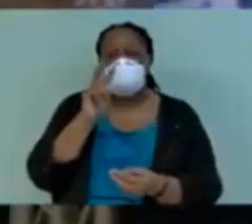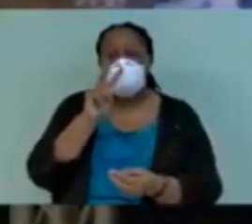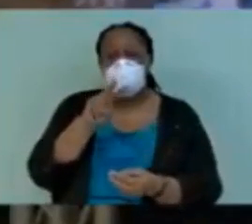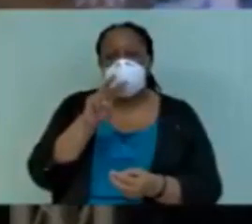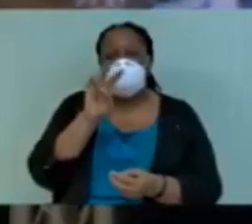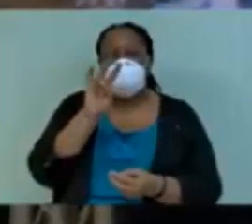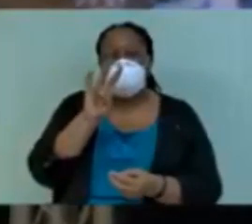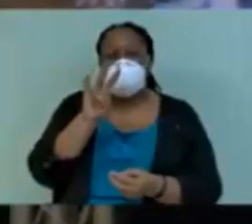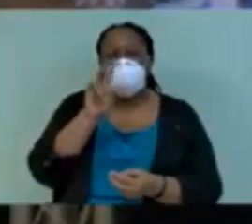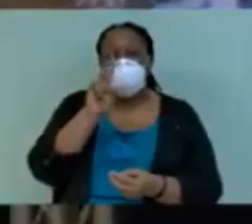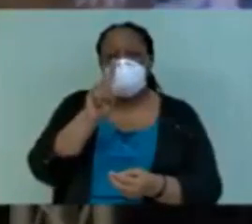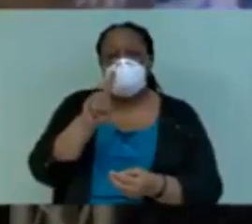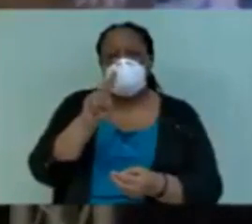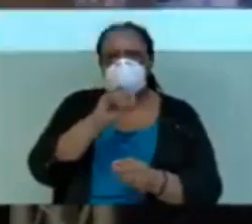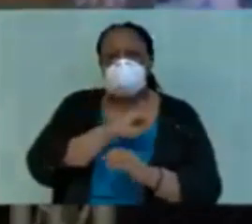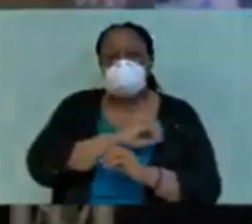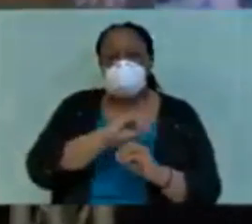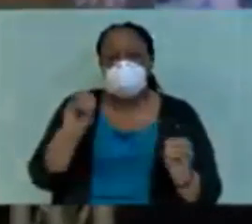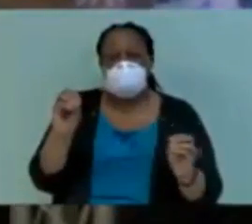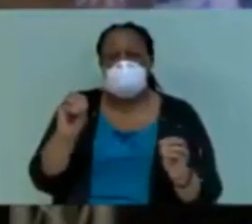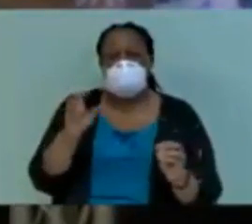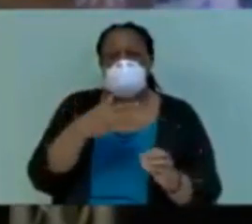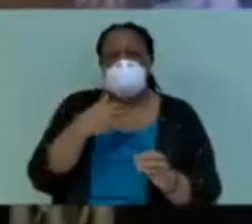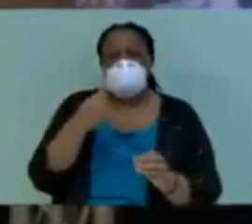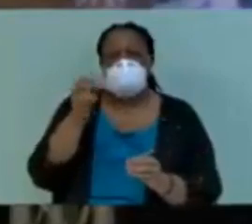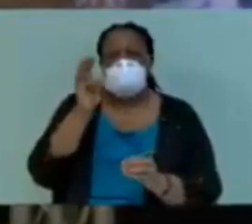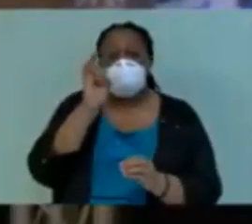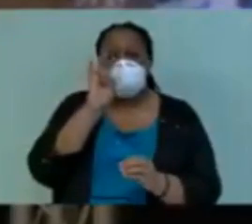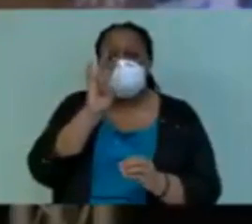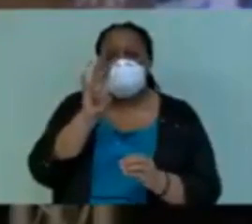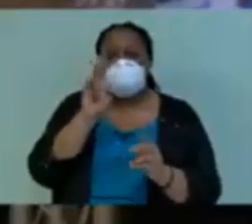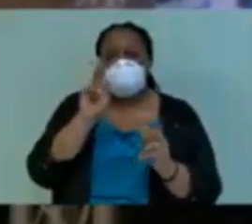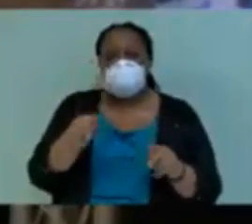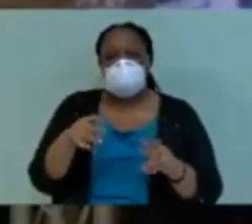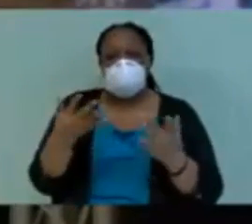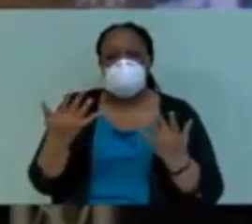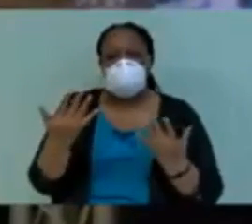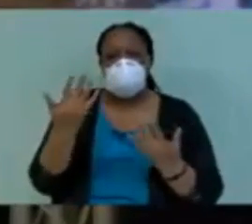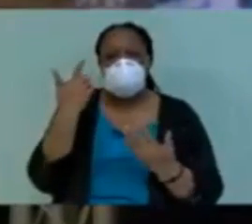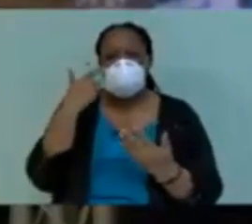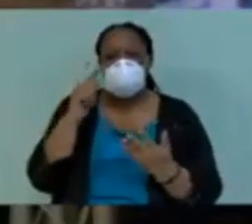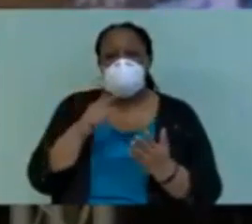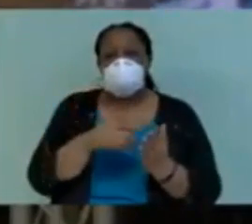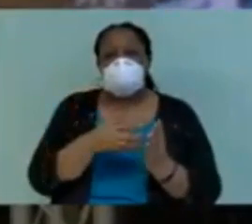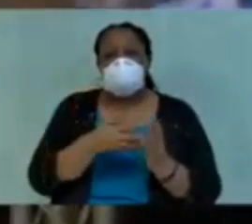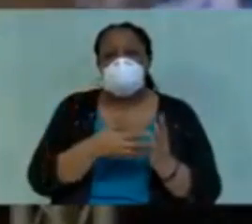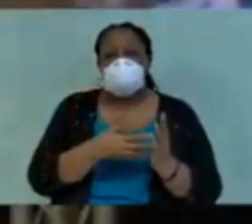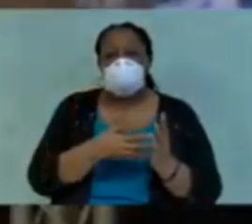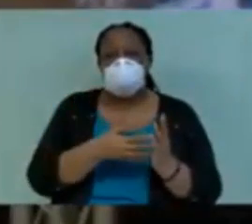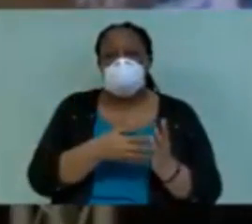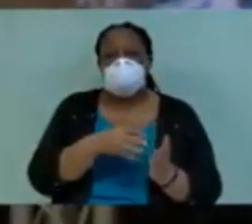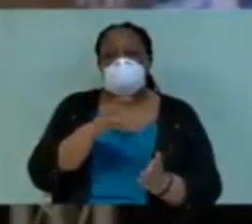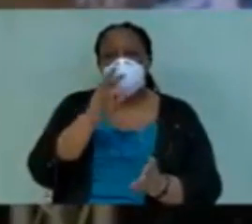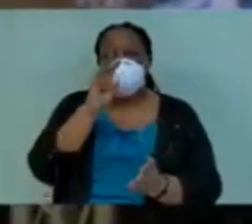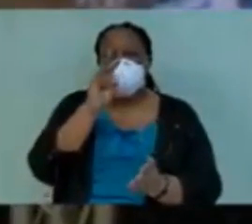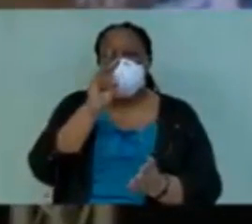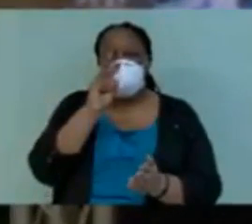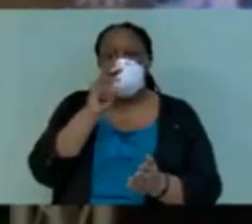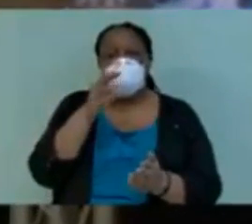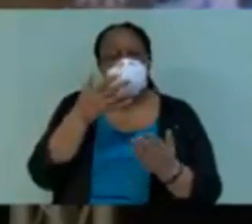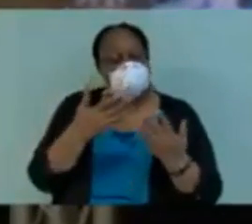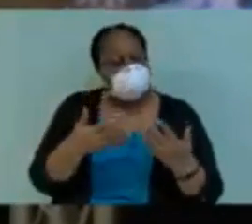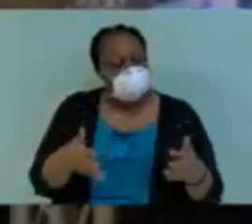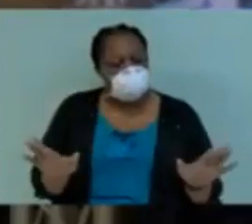217,769 deaths. To date, 293 persons have been sampled and